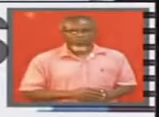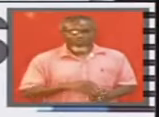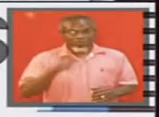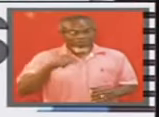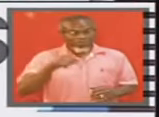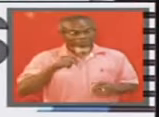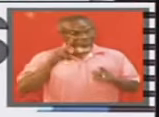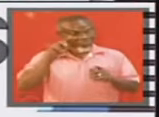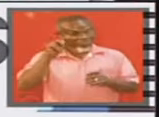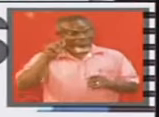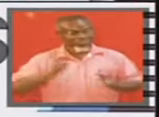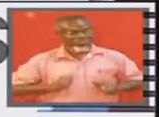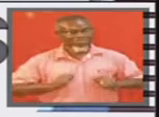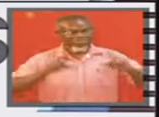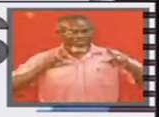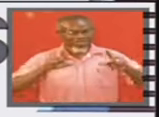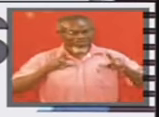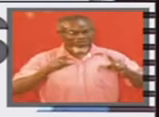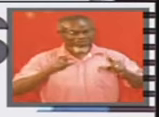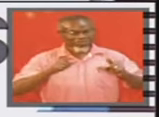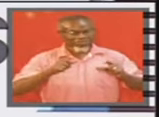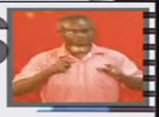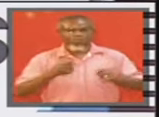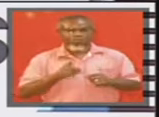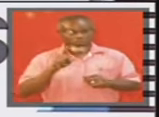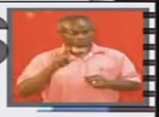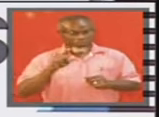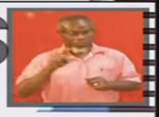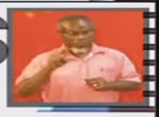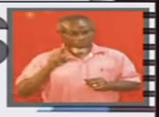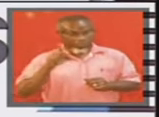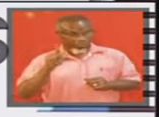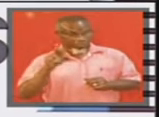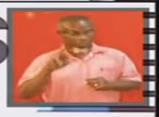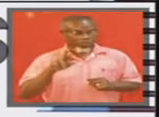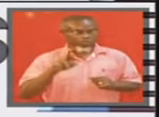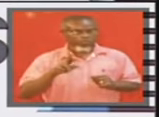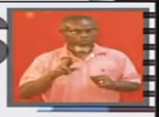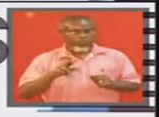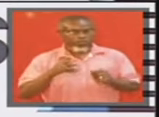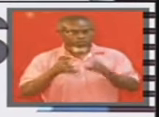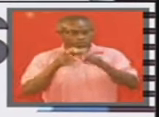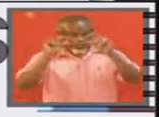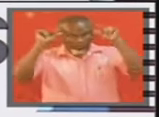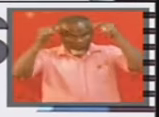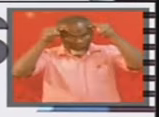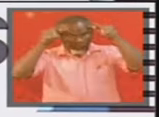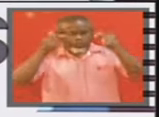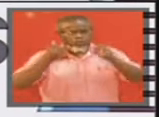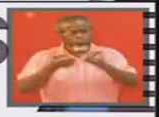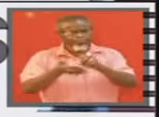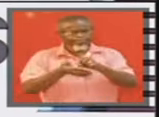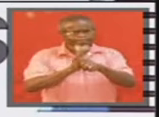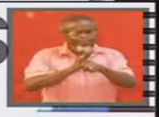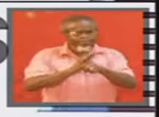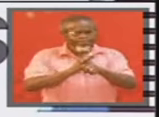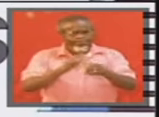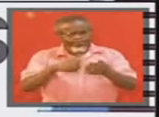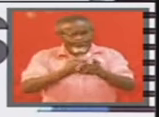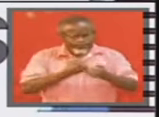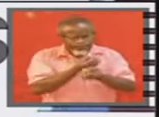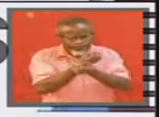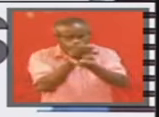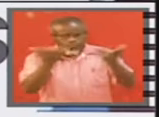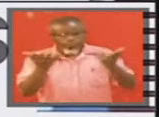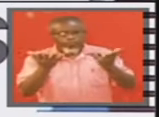This is TTT Live. I am GK Rostar. The Ministry of Health is giving an update on the status of COVID-19 in Trinidad and Tobago.